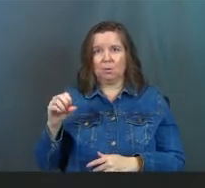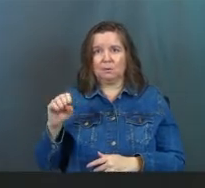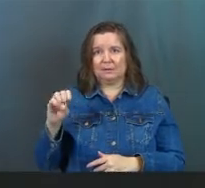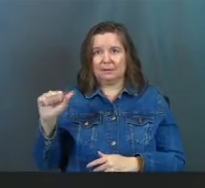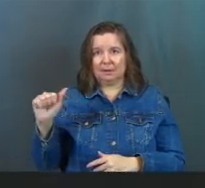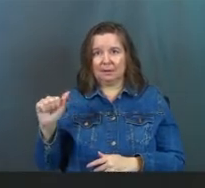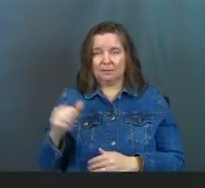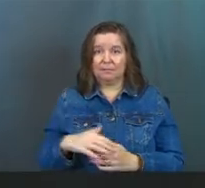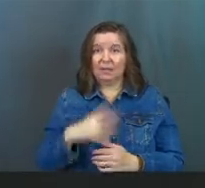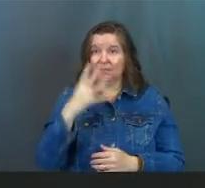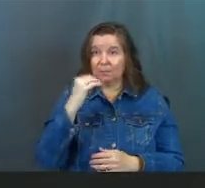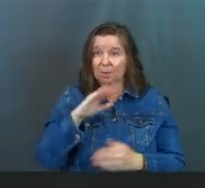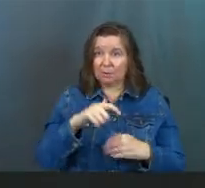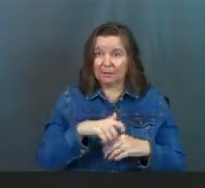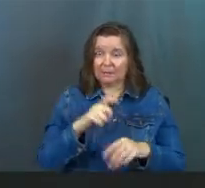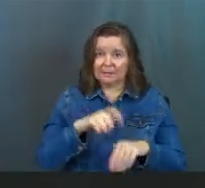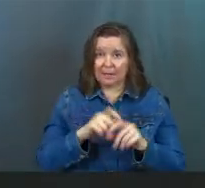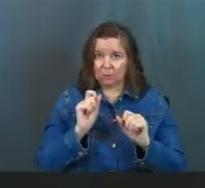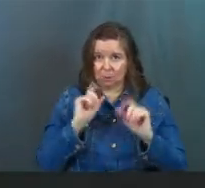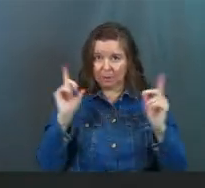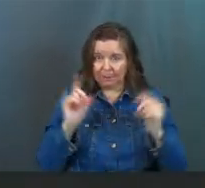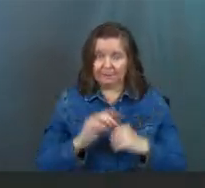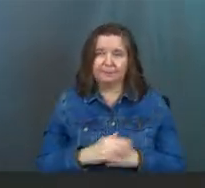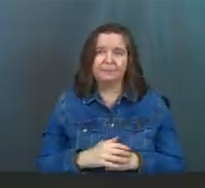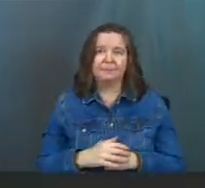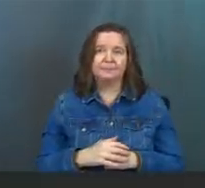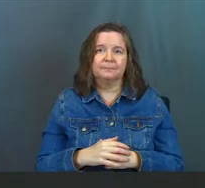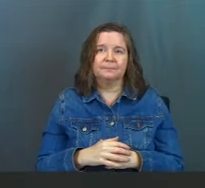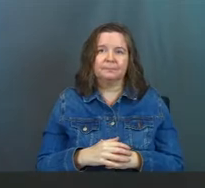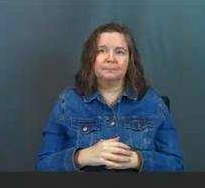If you've been asleep this whole time, it's time to wake up.